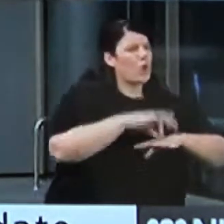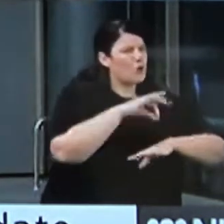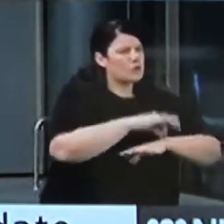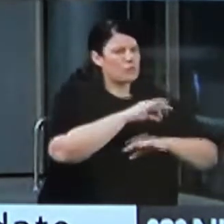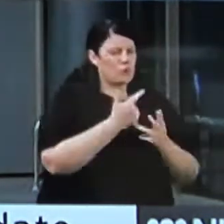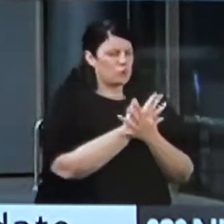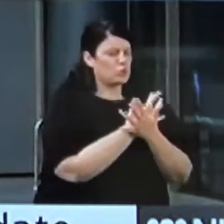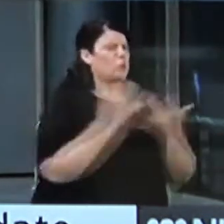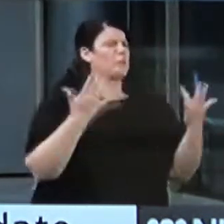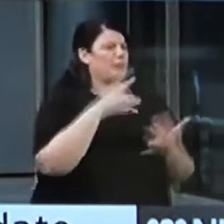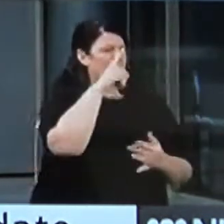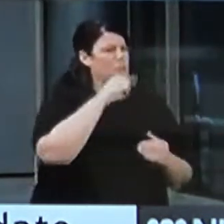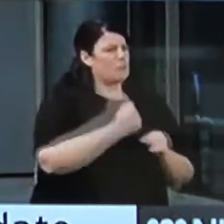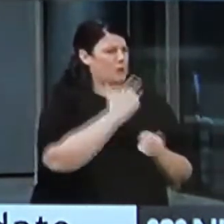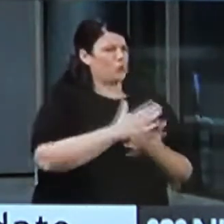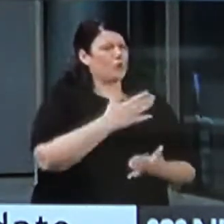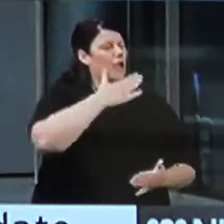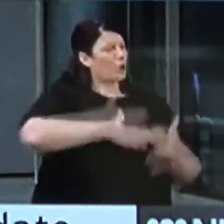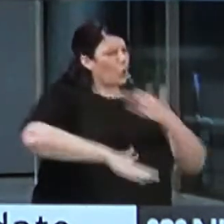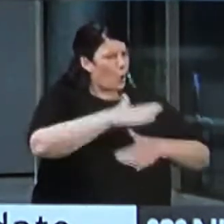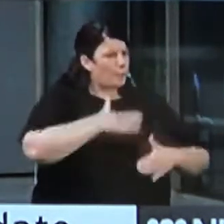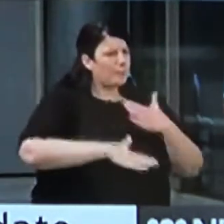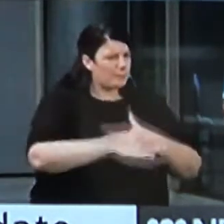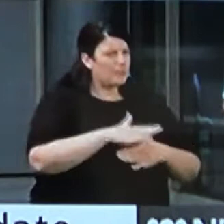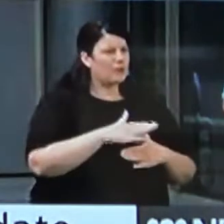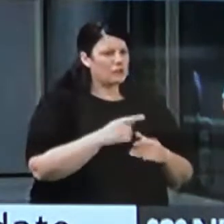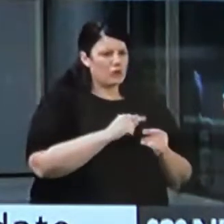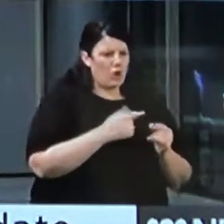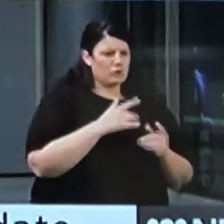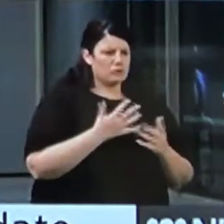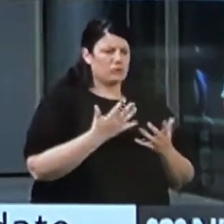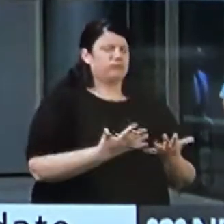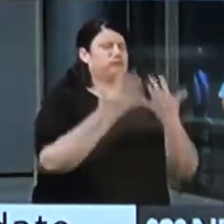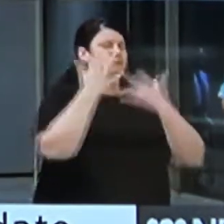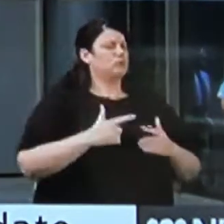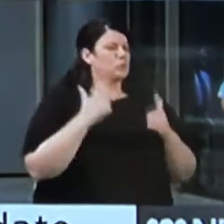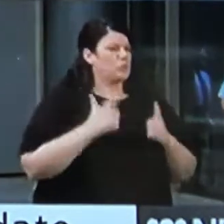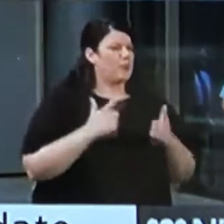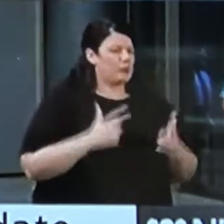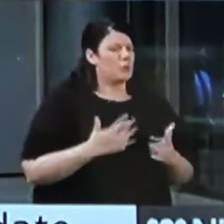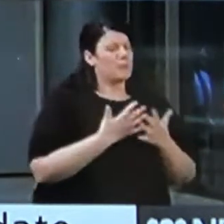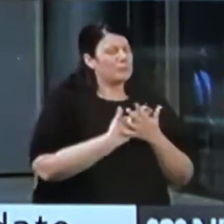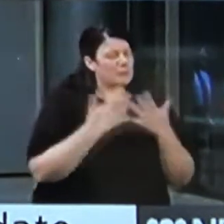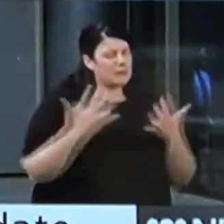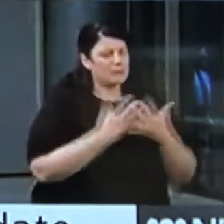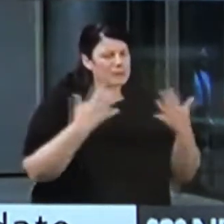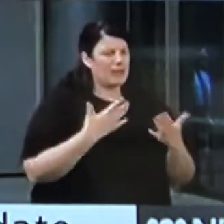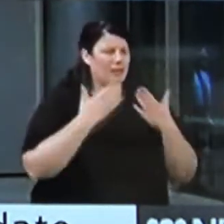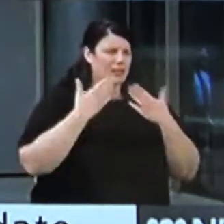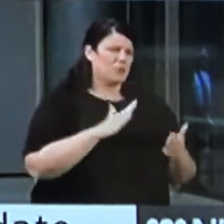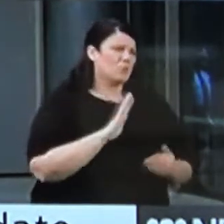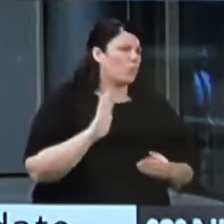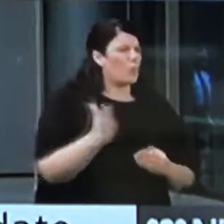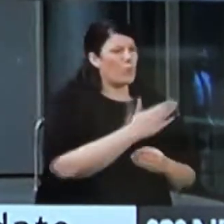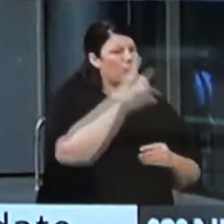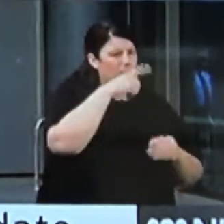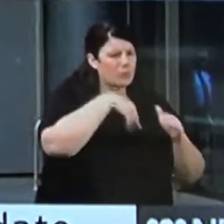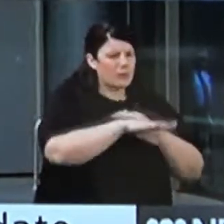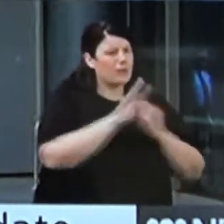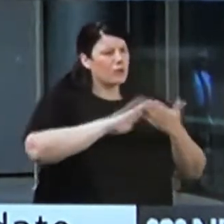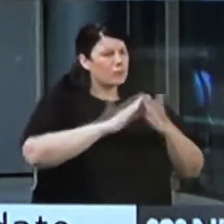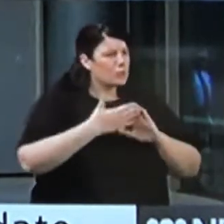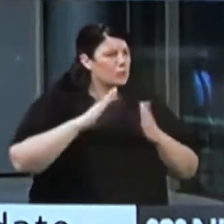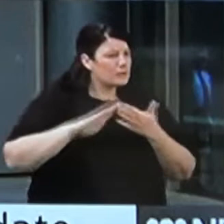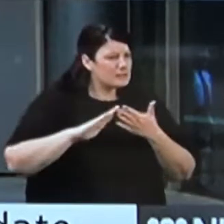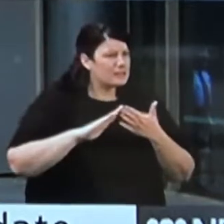our hospital system to make sure it can cope when more people present. So again, a huge thank you to everybody